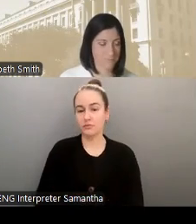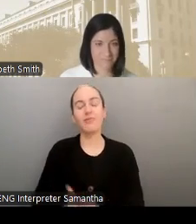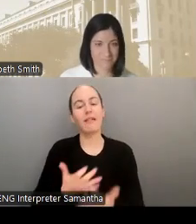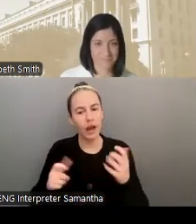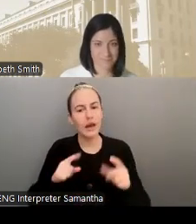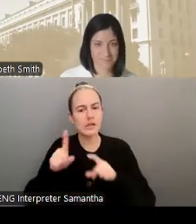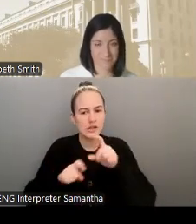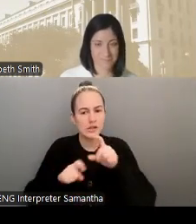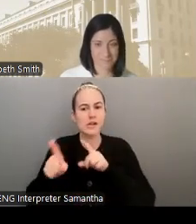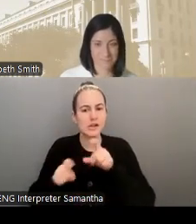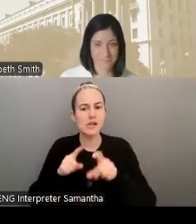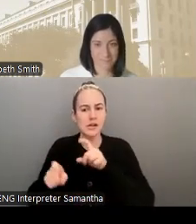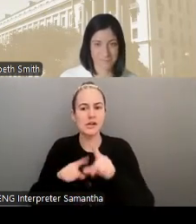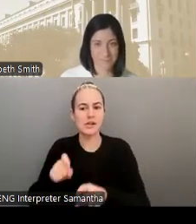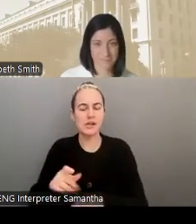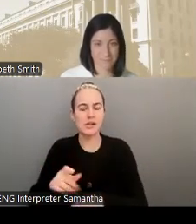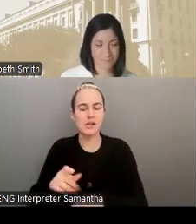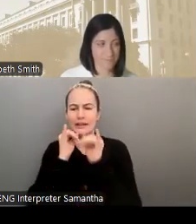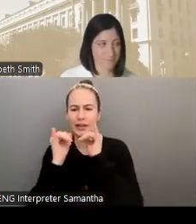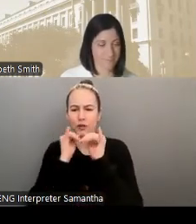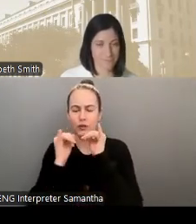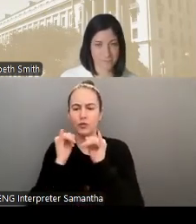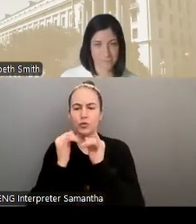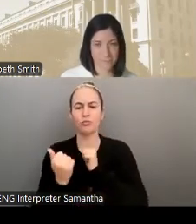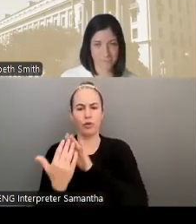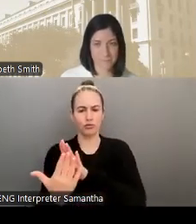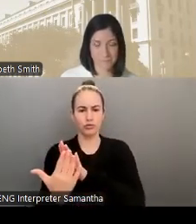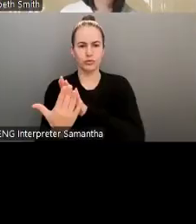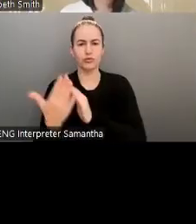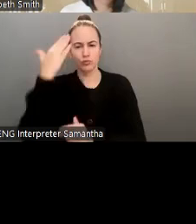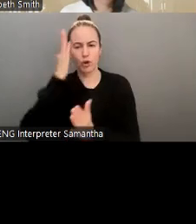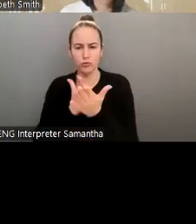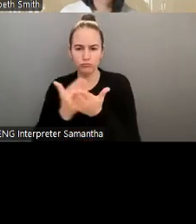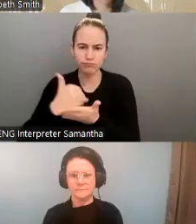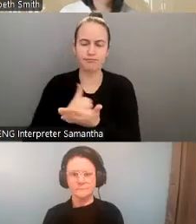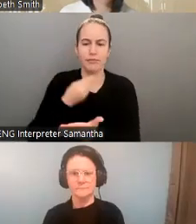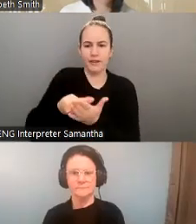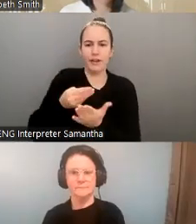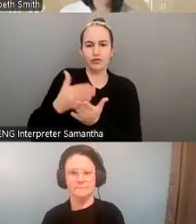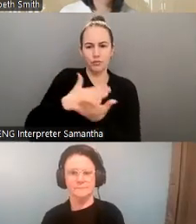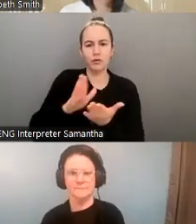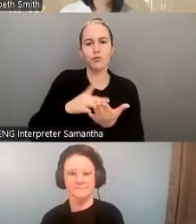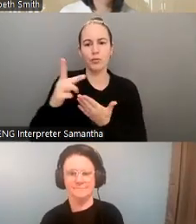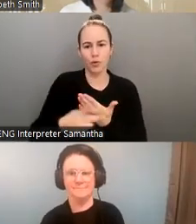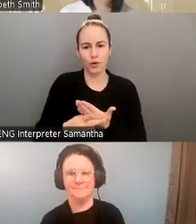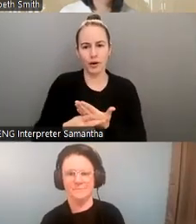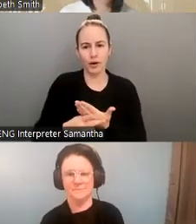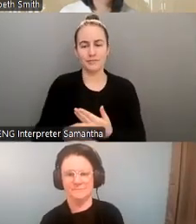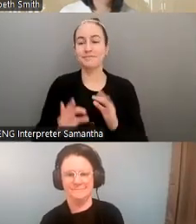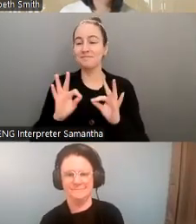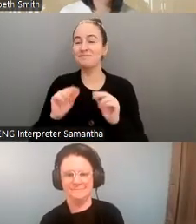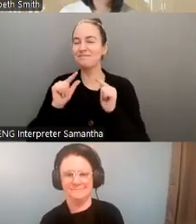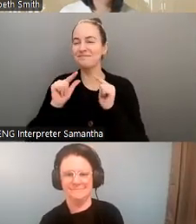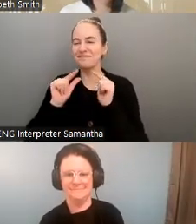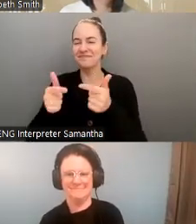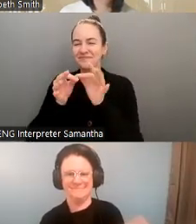of them via interview, to get an understanding of what's going on with the financial aspects of your program. I would say the